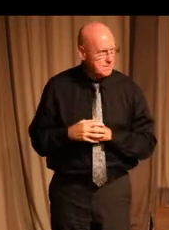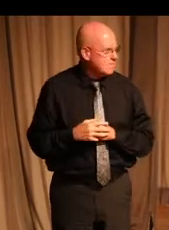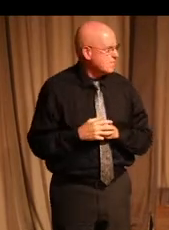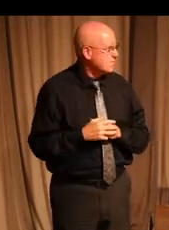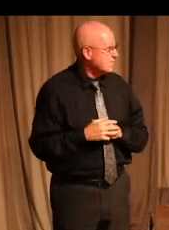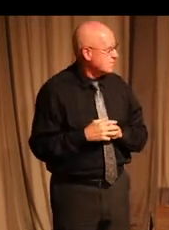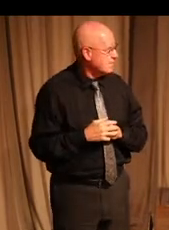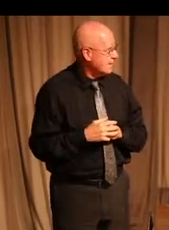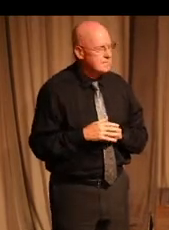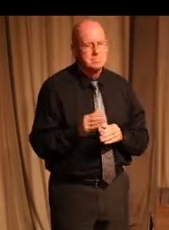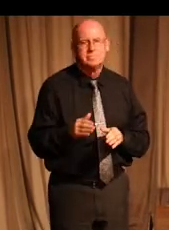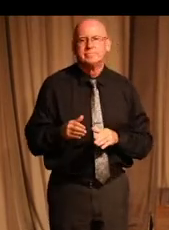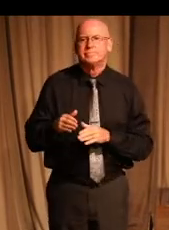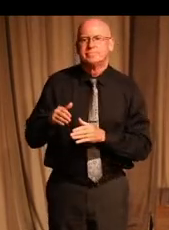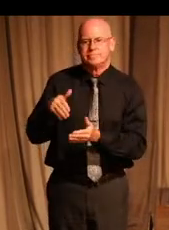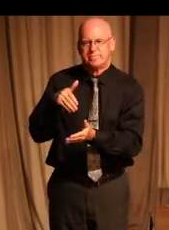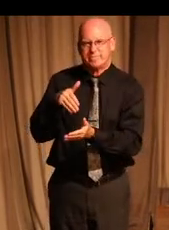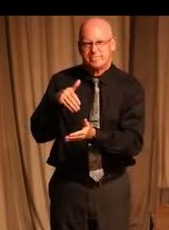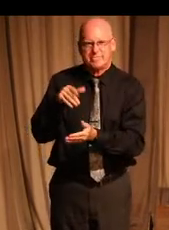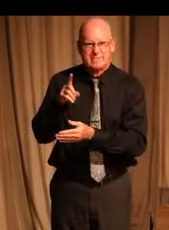Amanda Queeley, thank you so much.